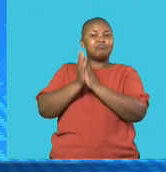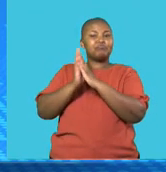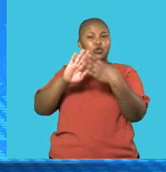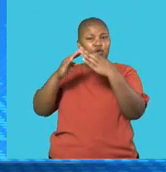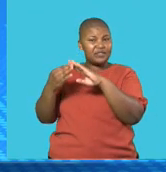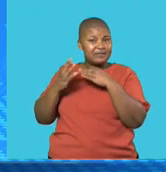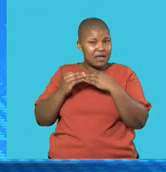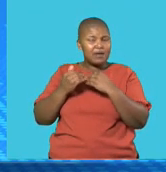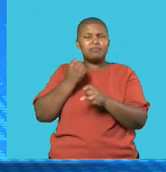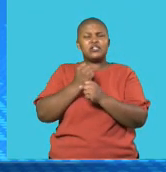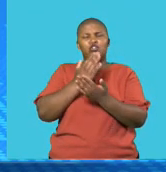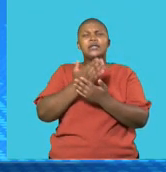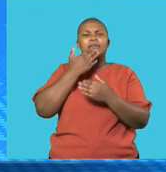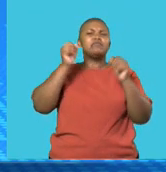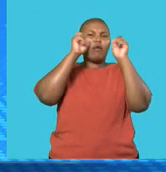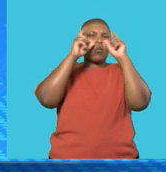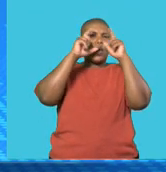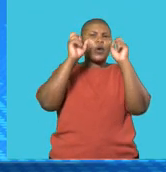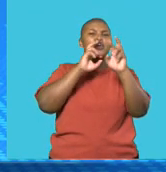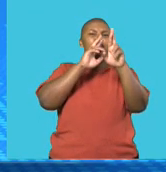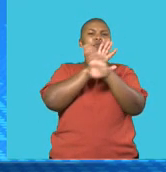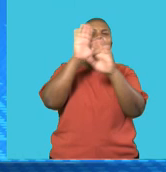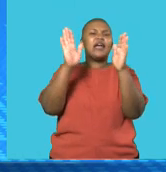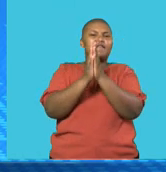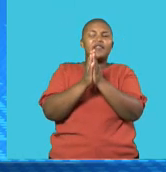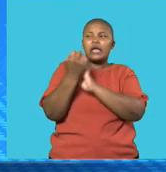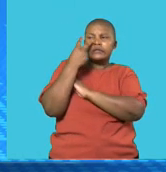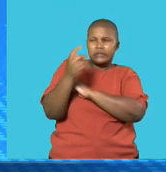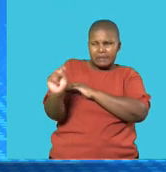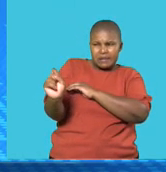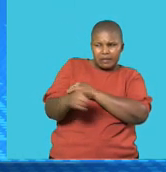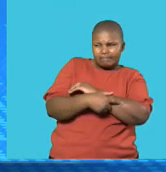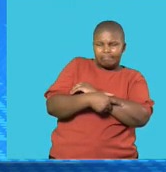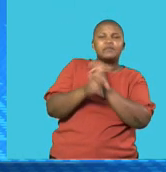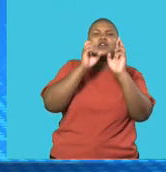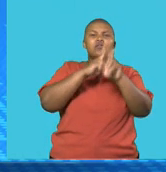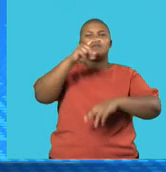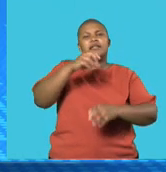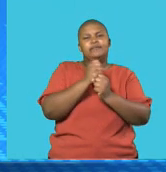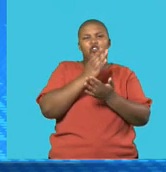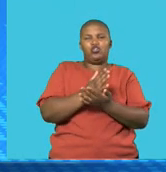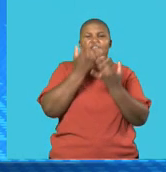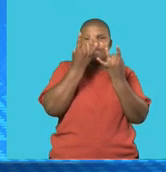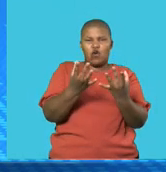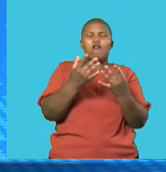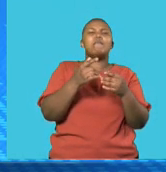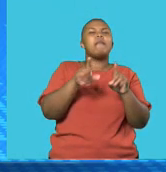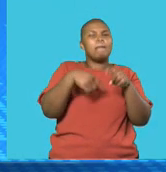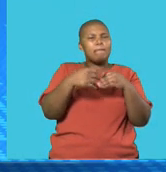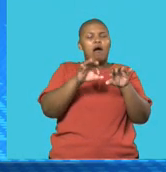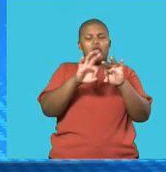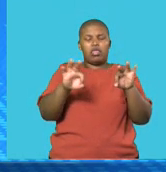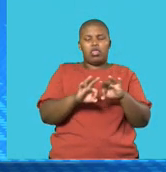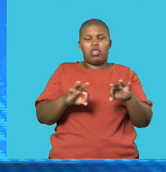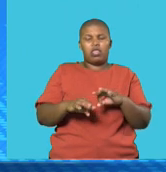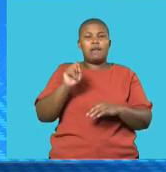always be on the lookout and report any suspicious activity in their neighborhood around our infrastructure. And with these arrests, we